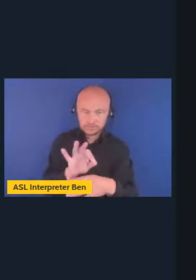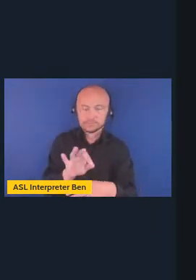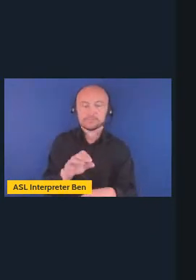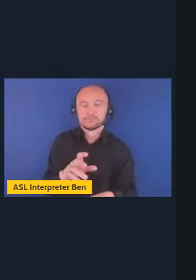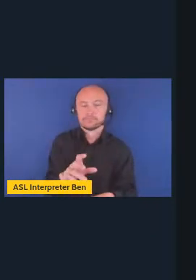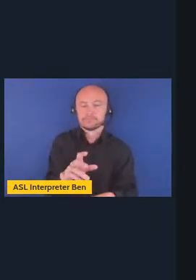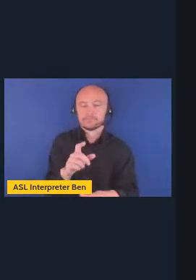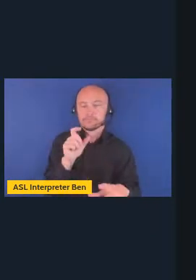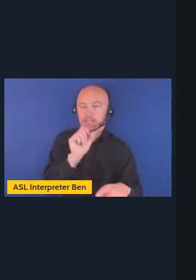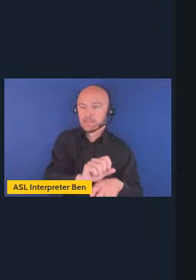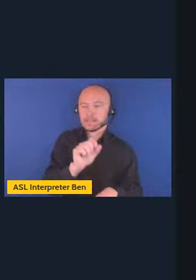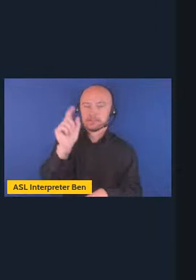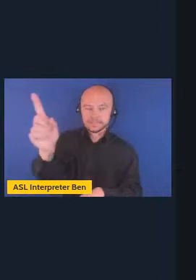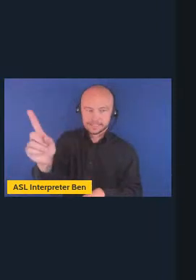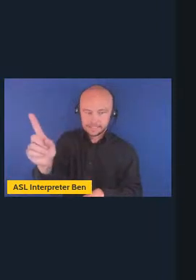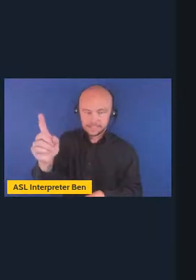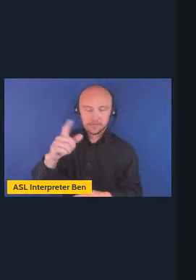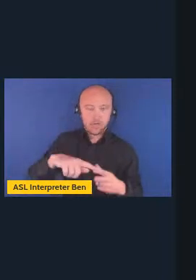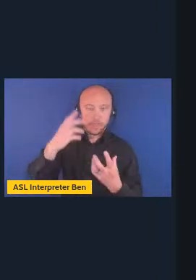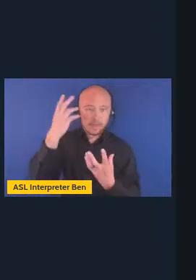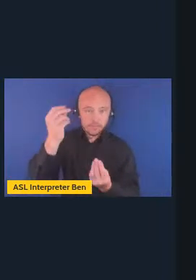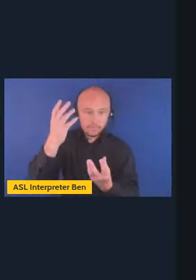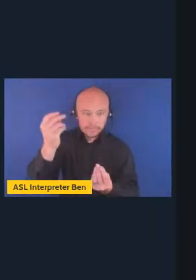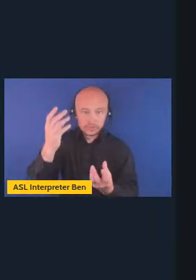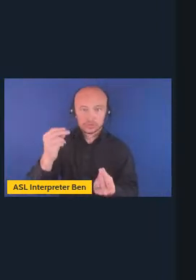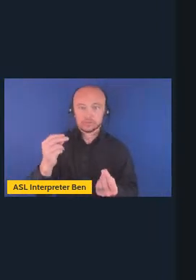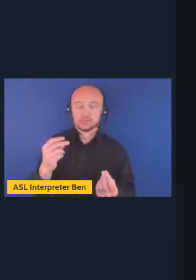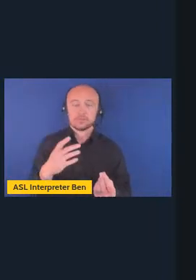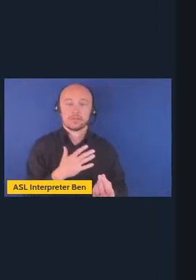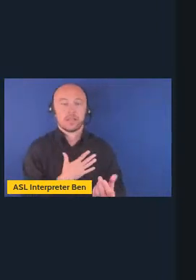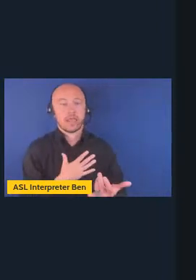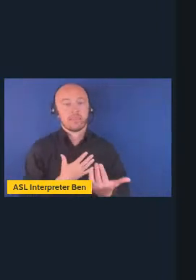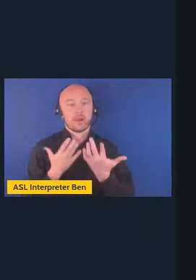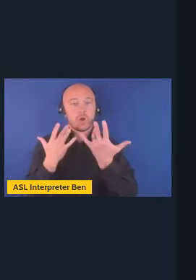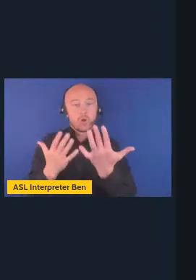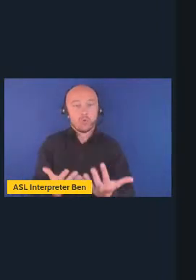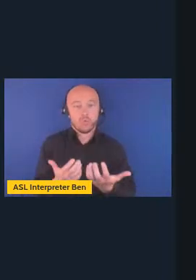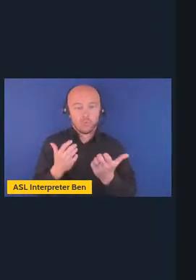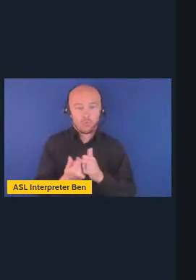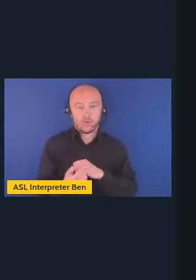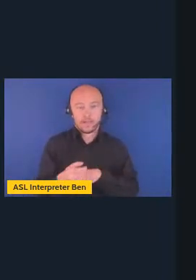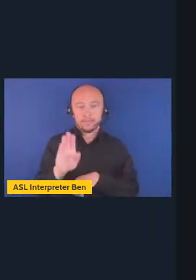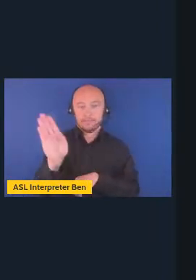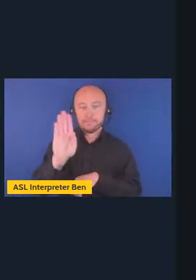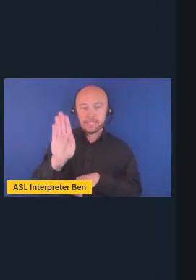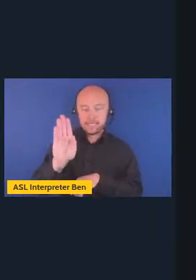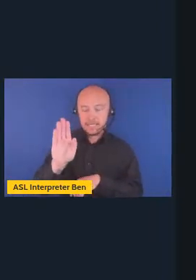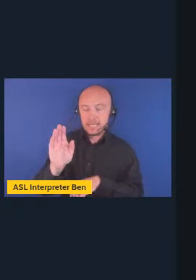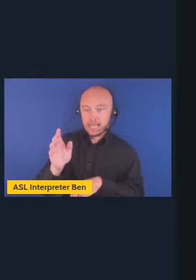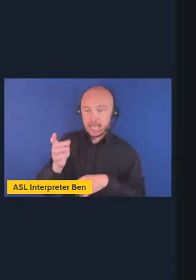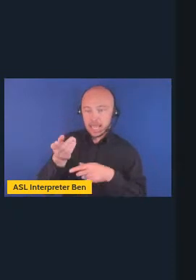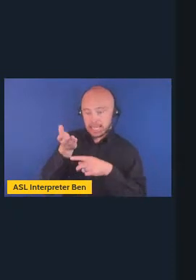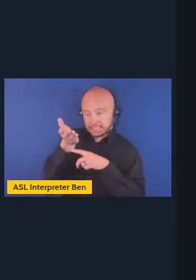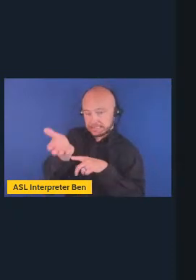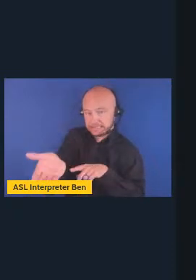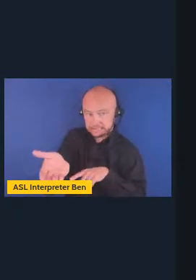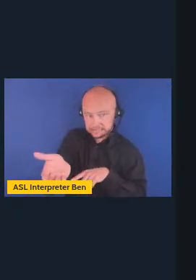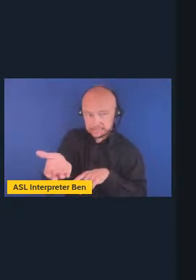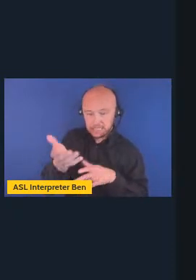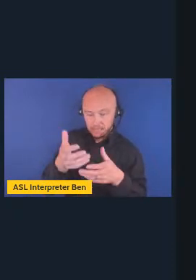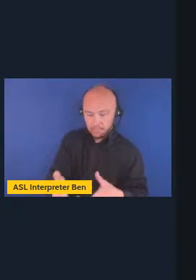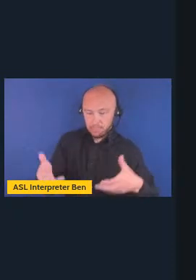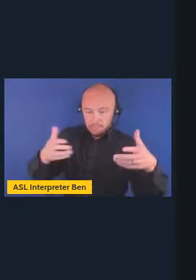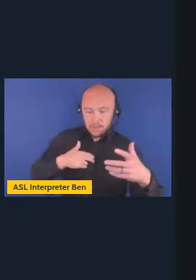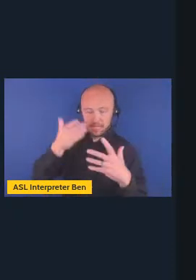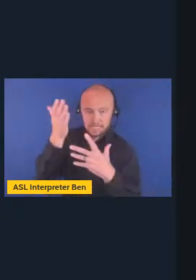I'm not sending any information. And then I'm going to wait until b.exist, that the bucket contains the file